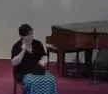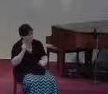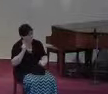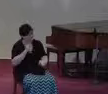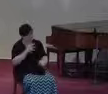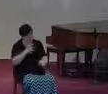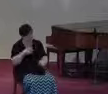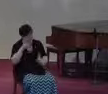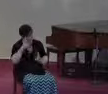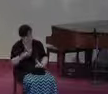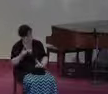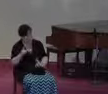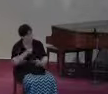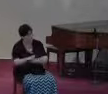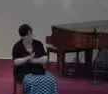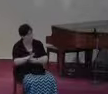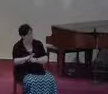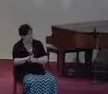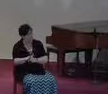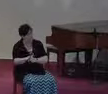And I respect you enough